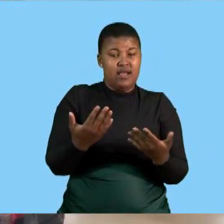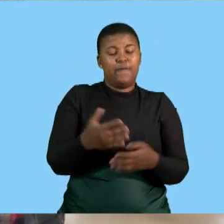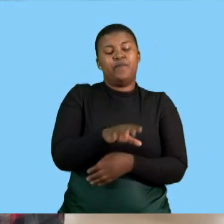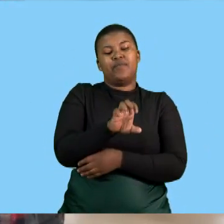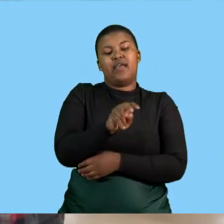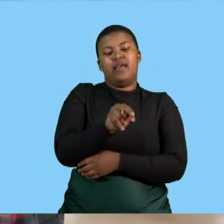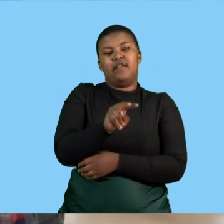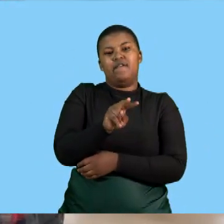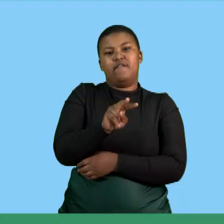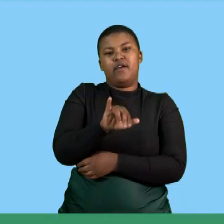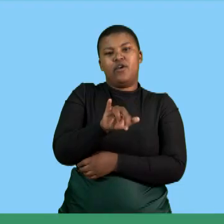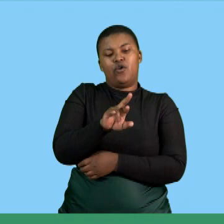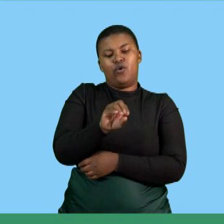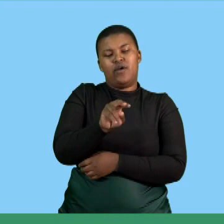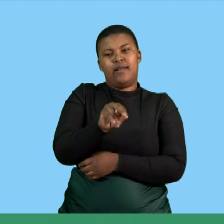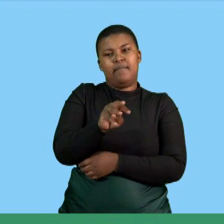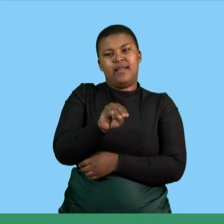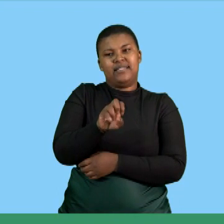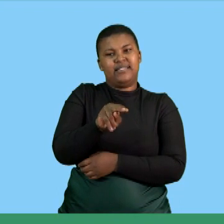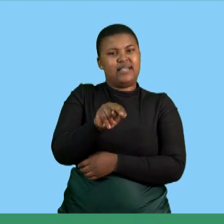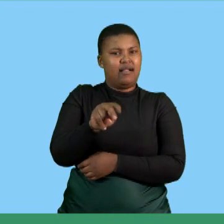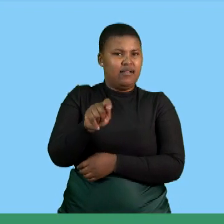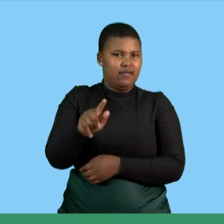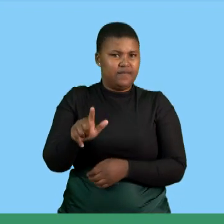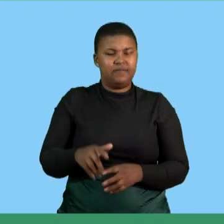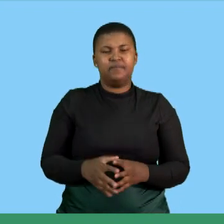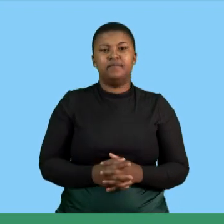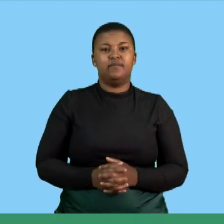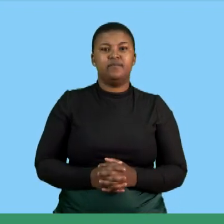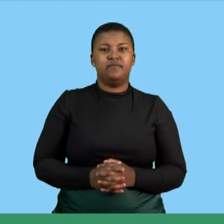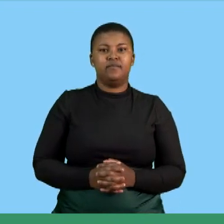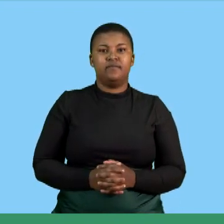then of our environmental component.